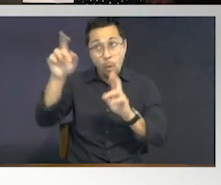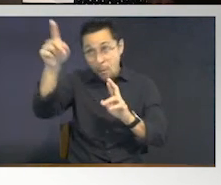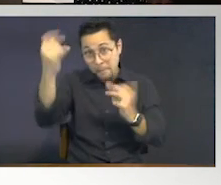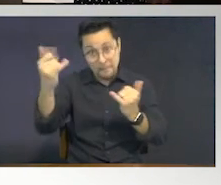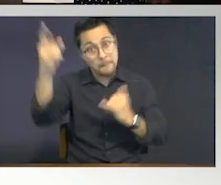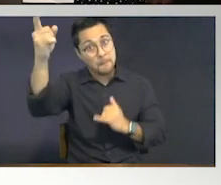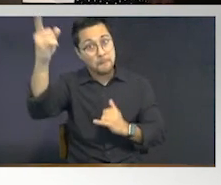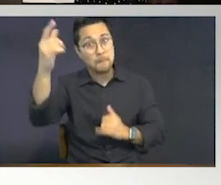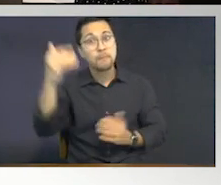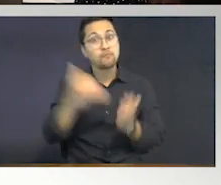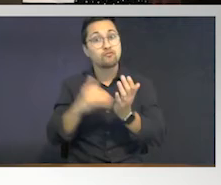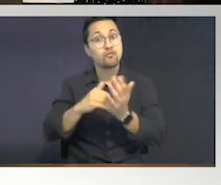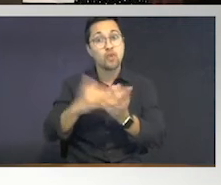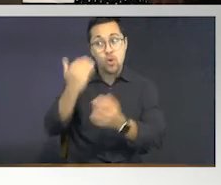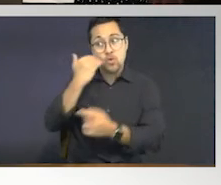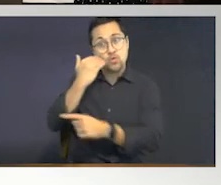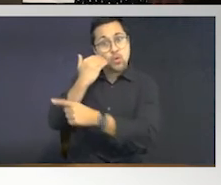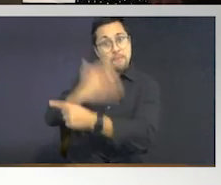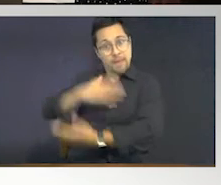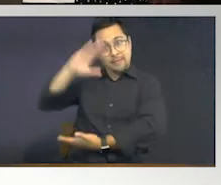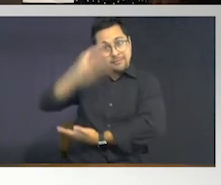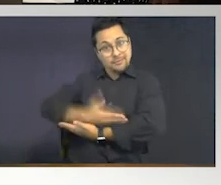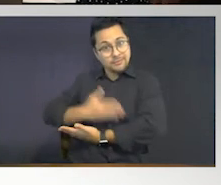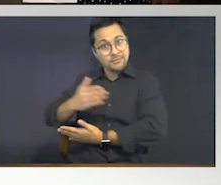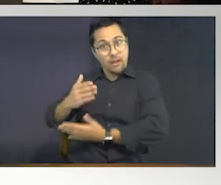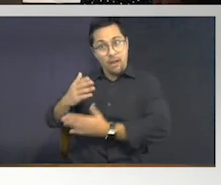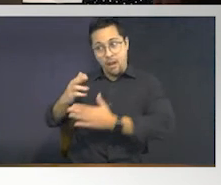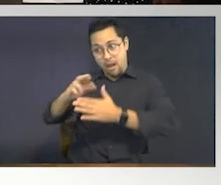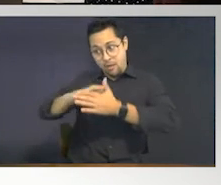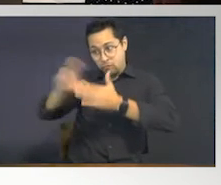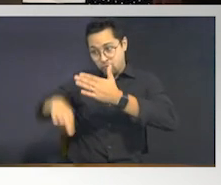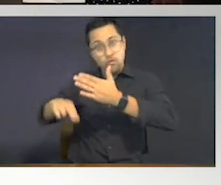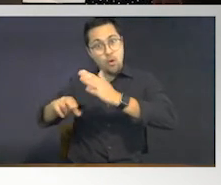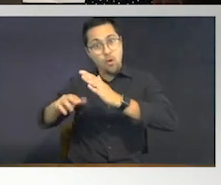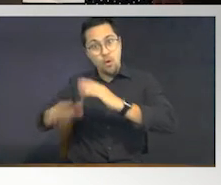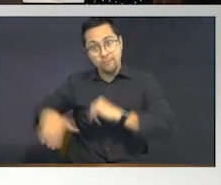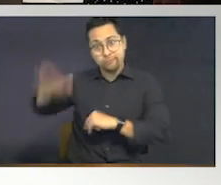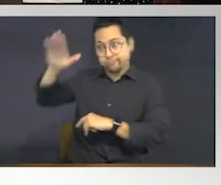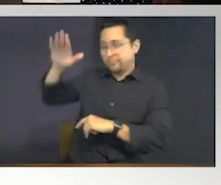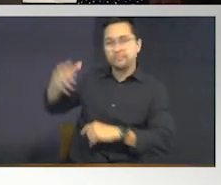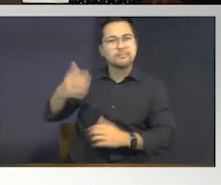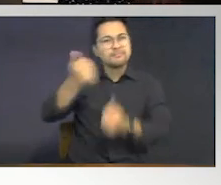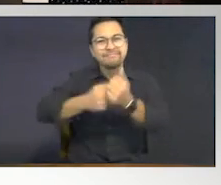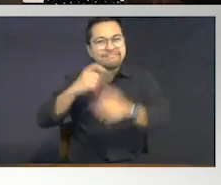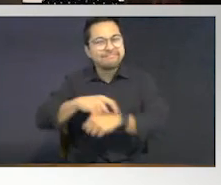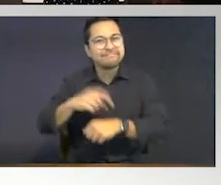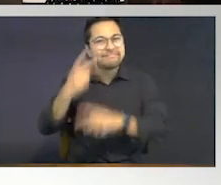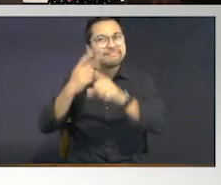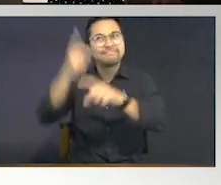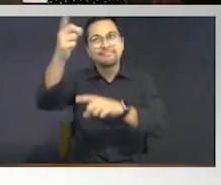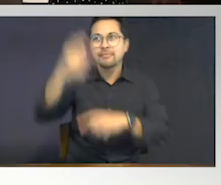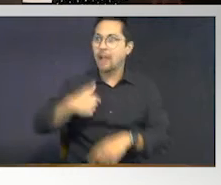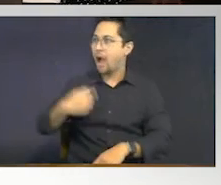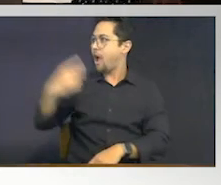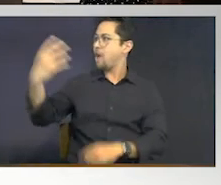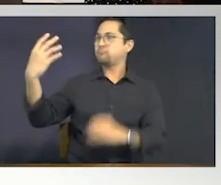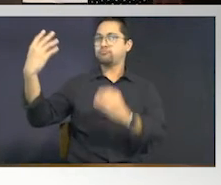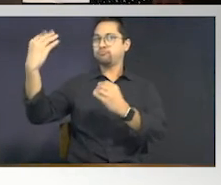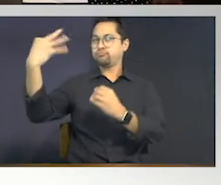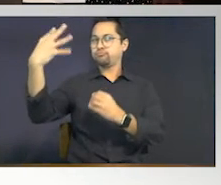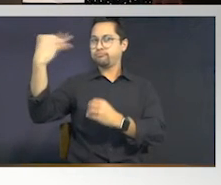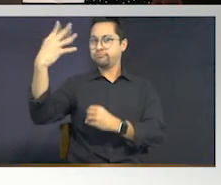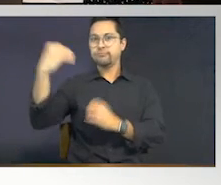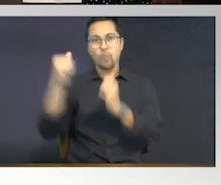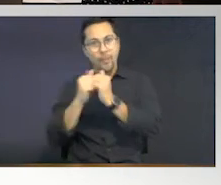doctor knows Jeremy's outcomes, and I keep, every time I see her, taking a picture with him, right? So she can